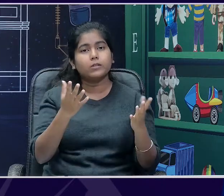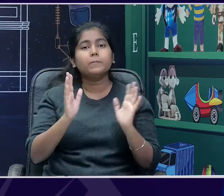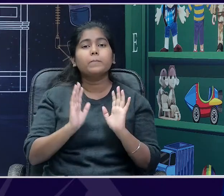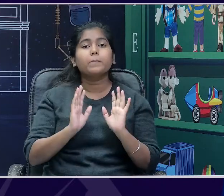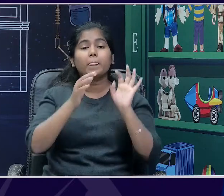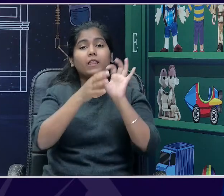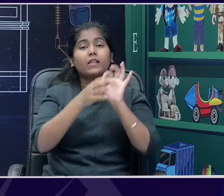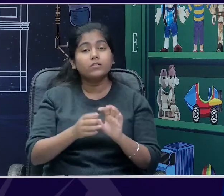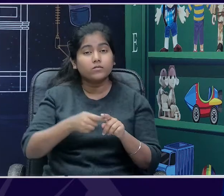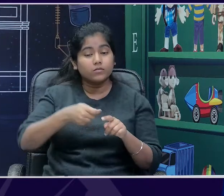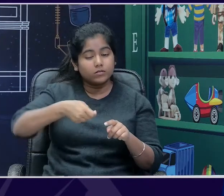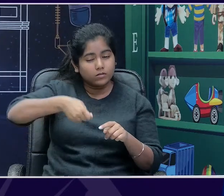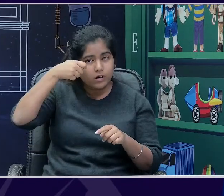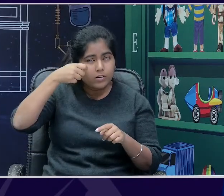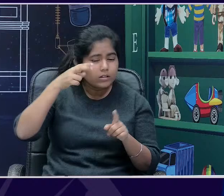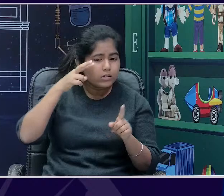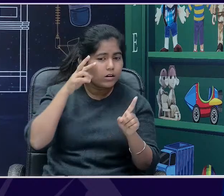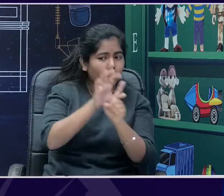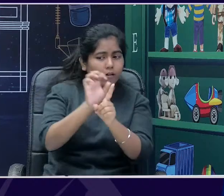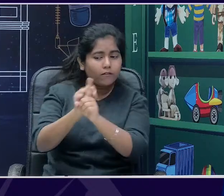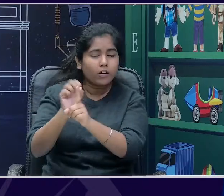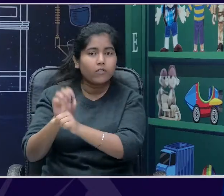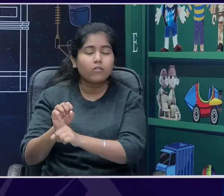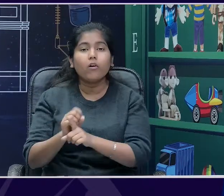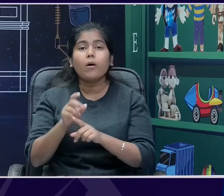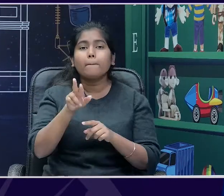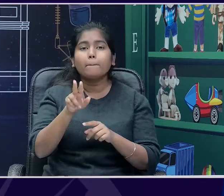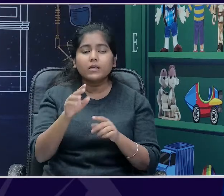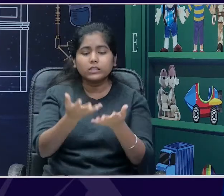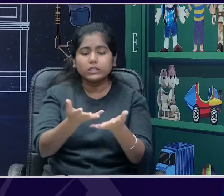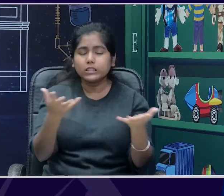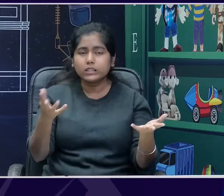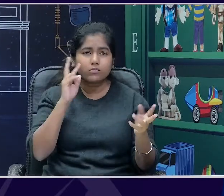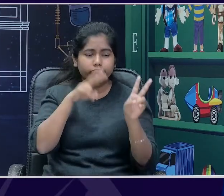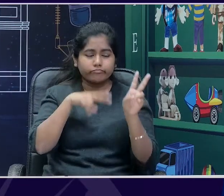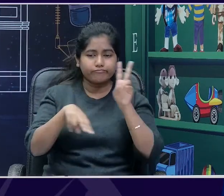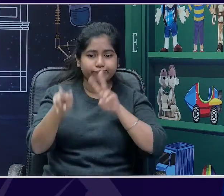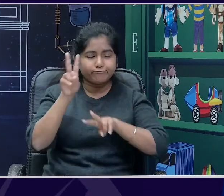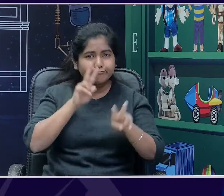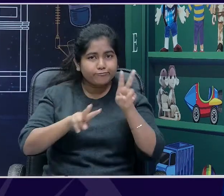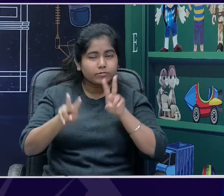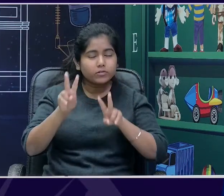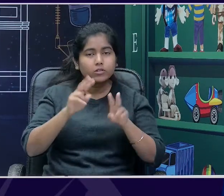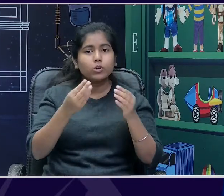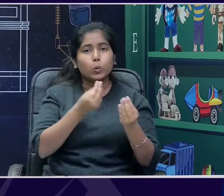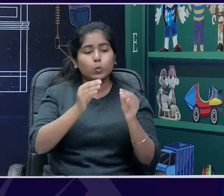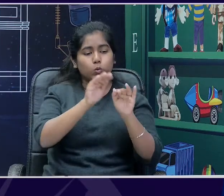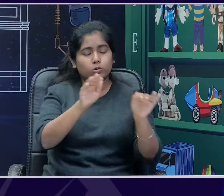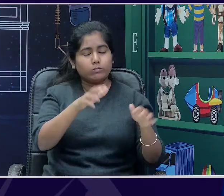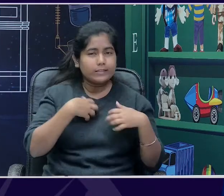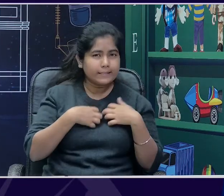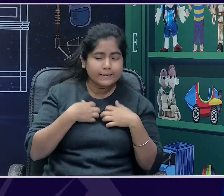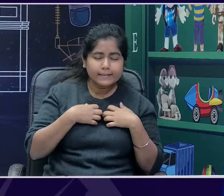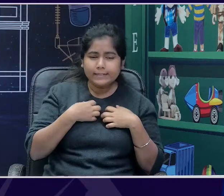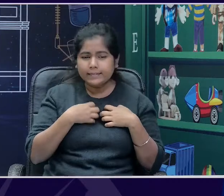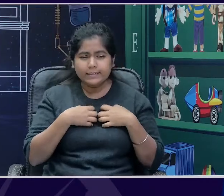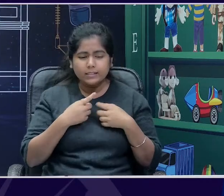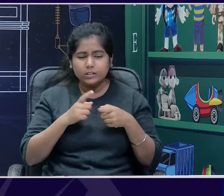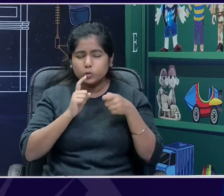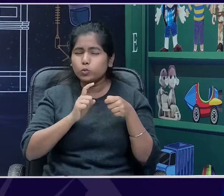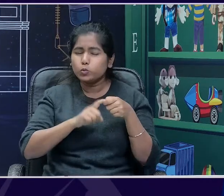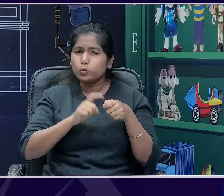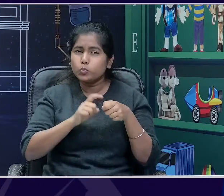about detecting something, means to looking for the things. Okay. So that some students are very curious. They keep